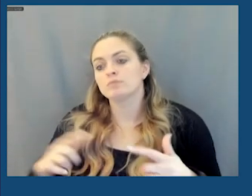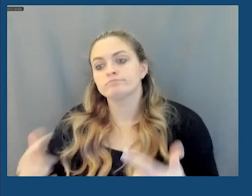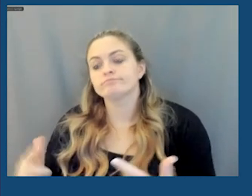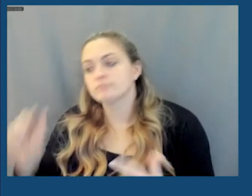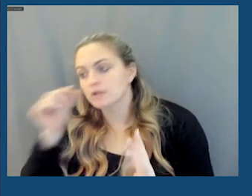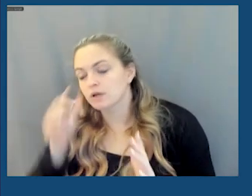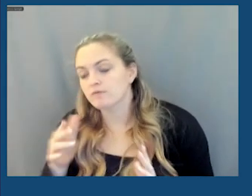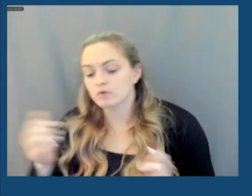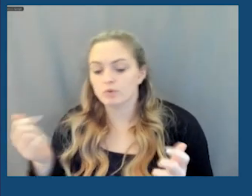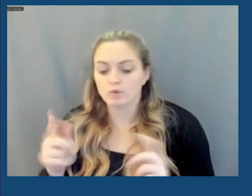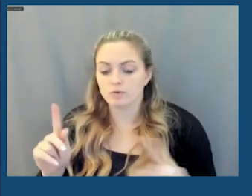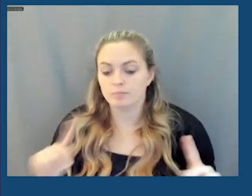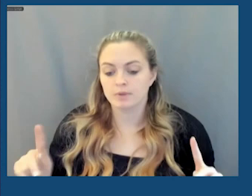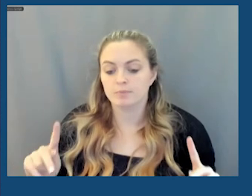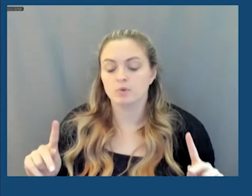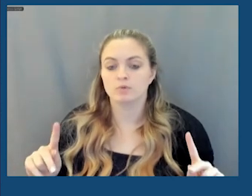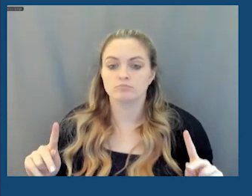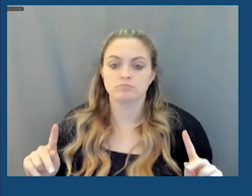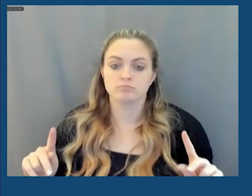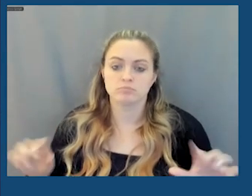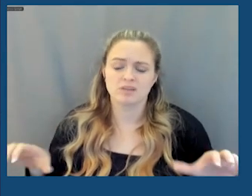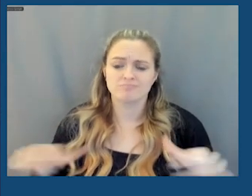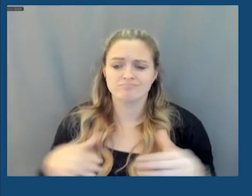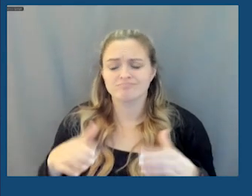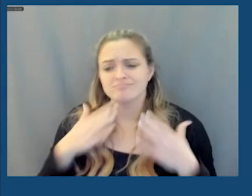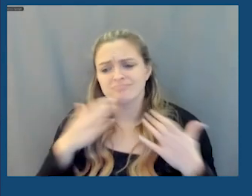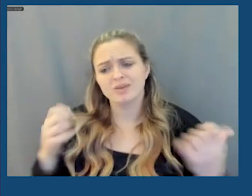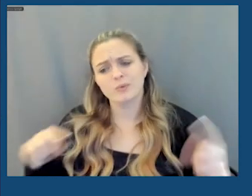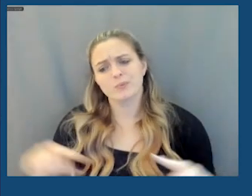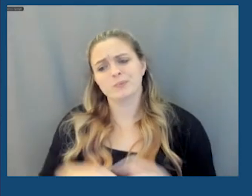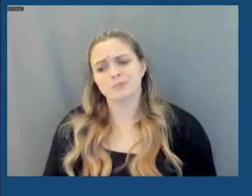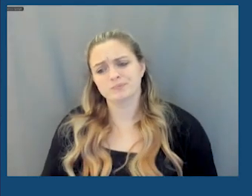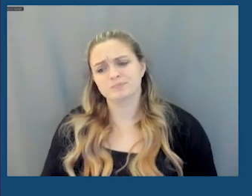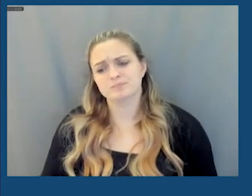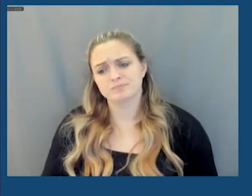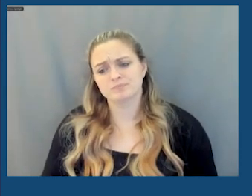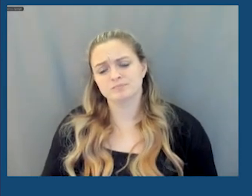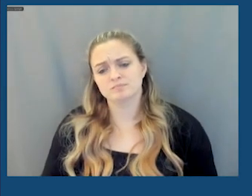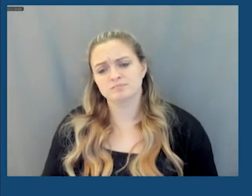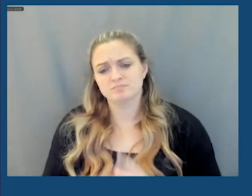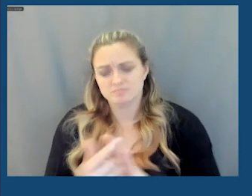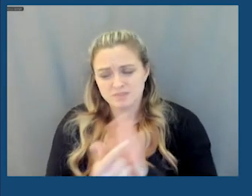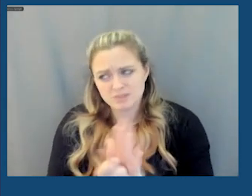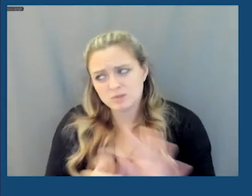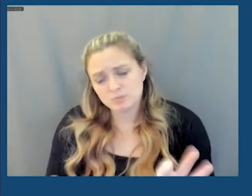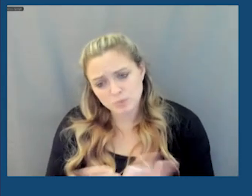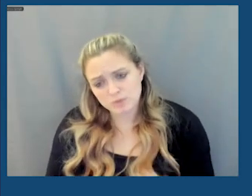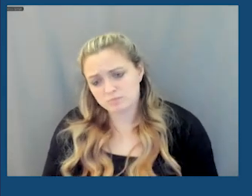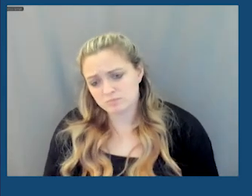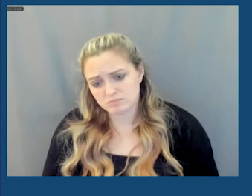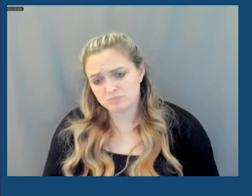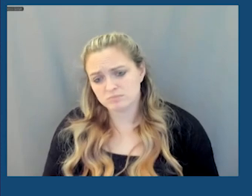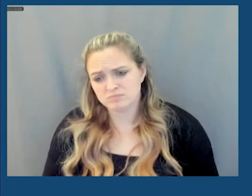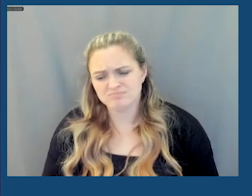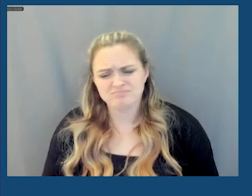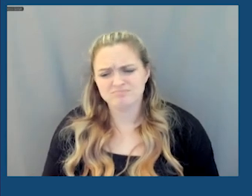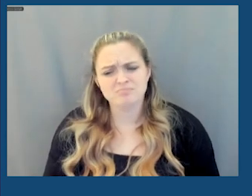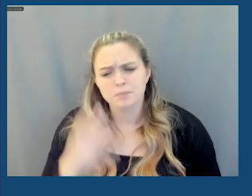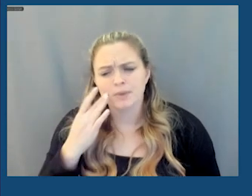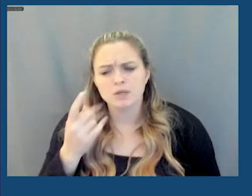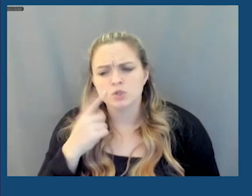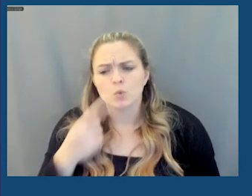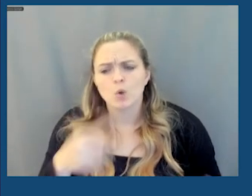to all those who are assembled to thank them, because this law means a lot, not just because it will close